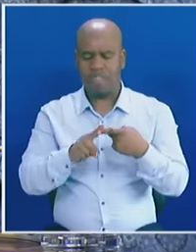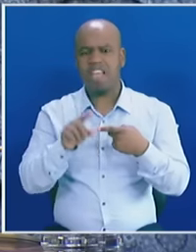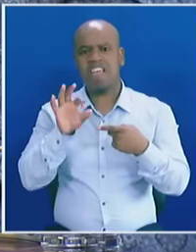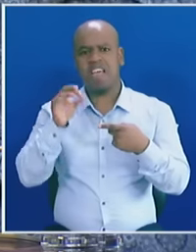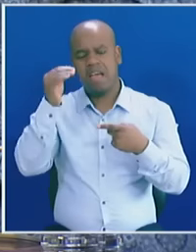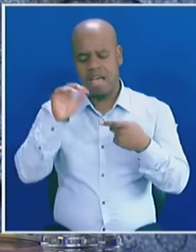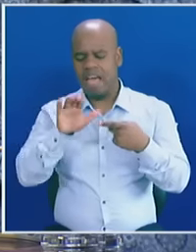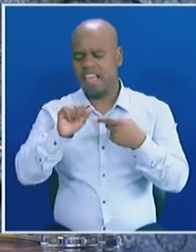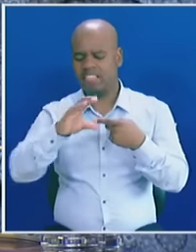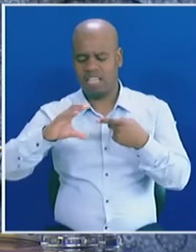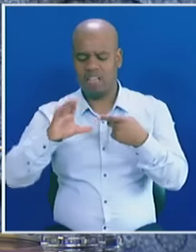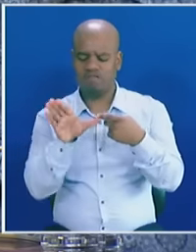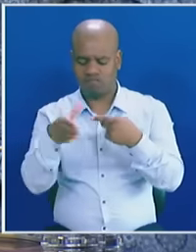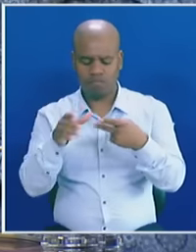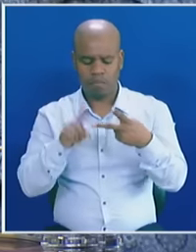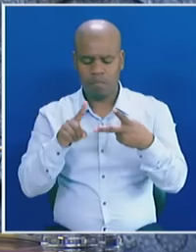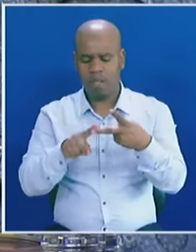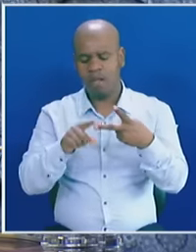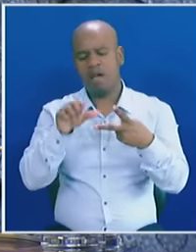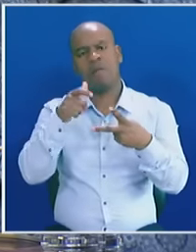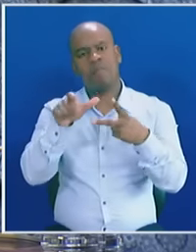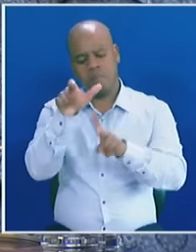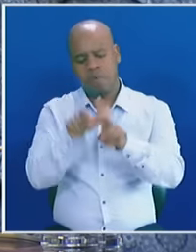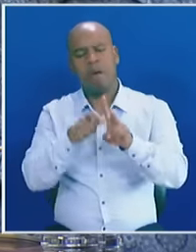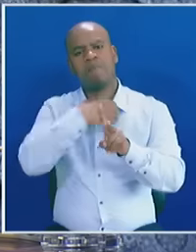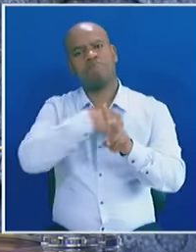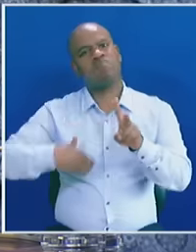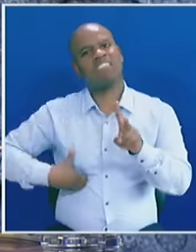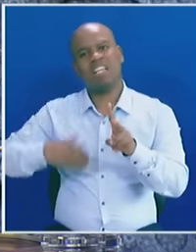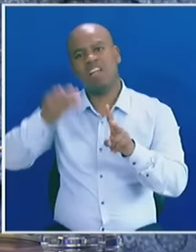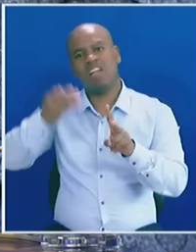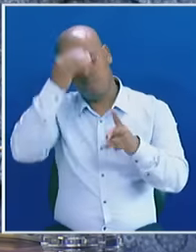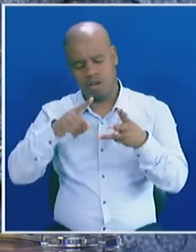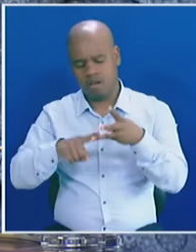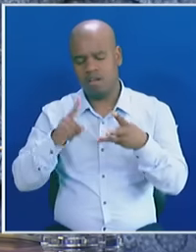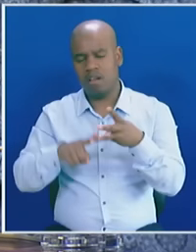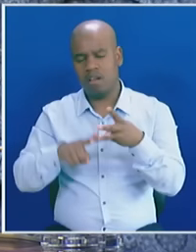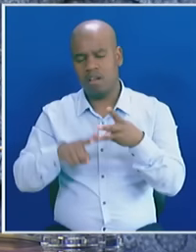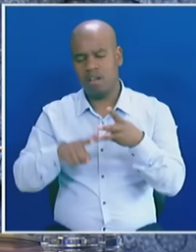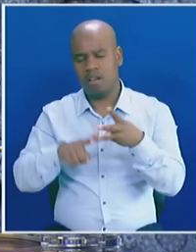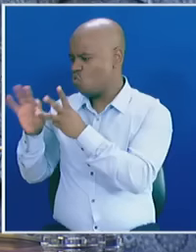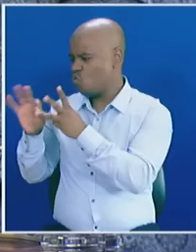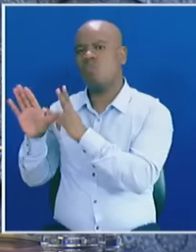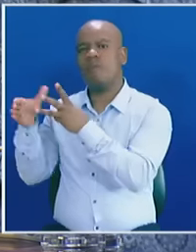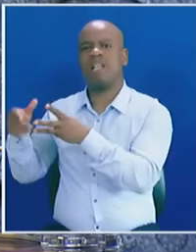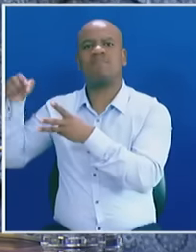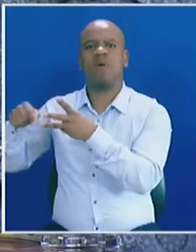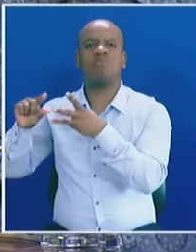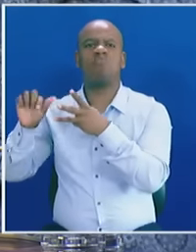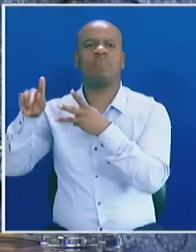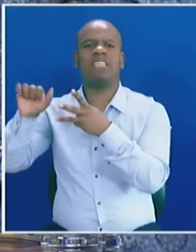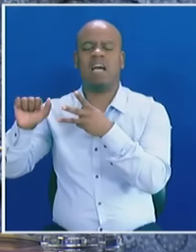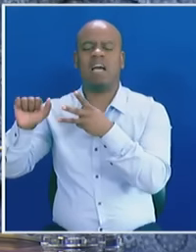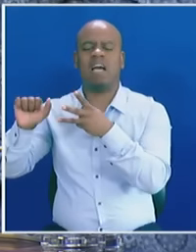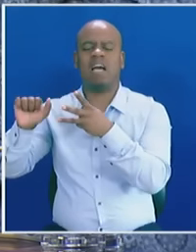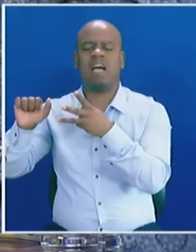While other African governments are dealing with temptations of unconstitutional regime change, Our security threat is desperation by